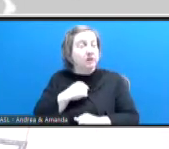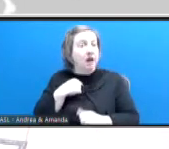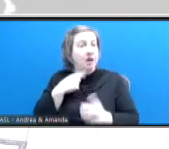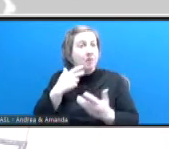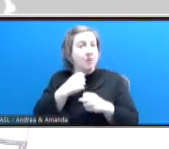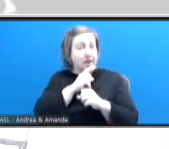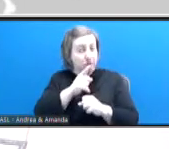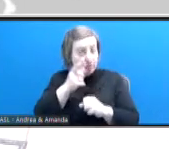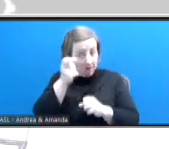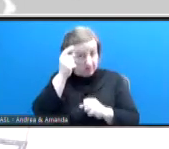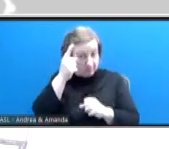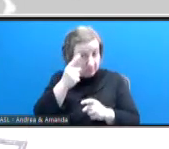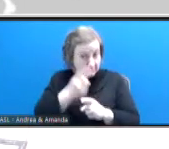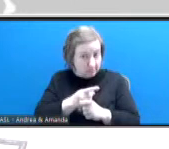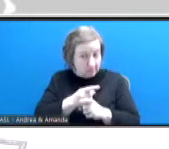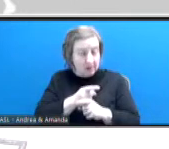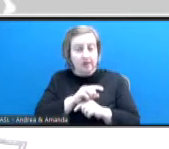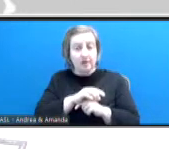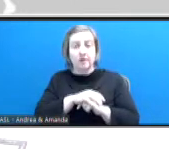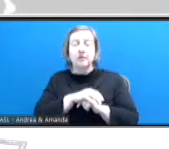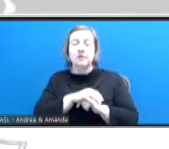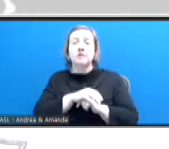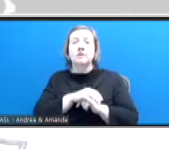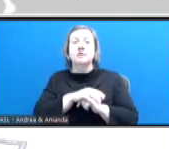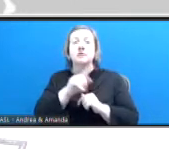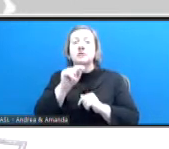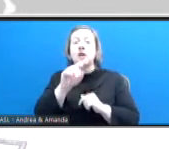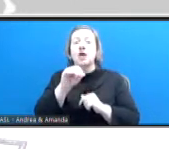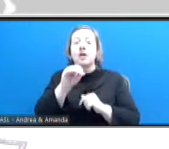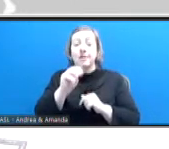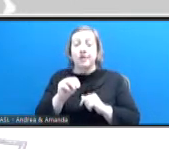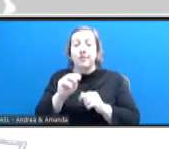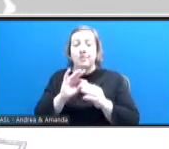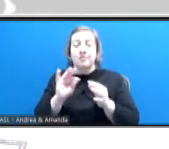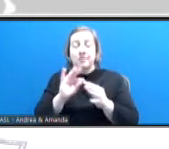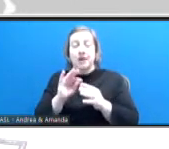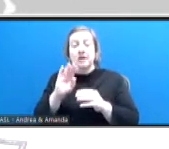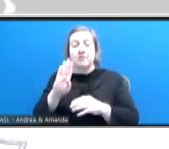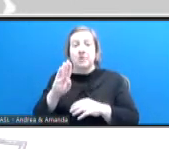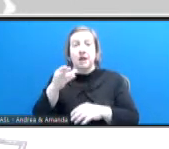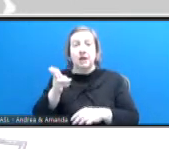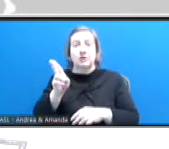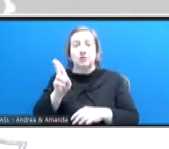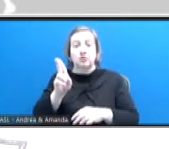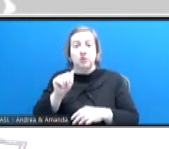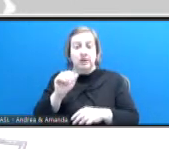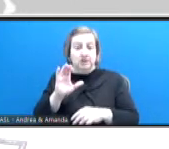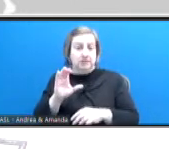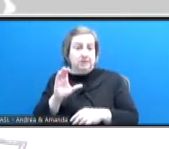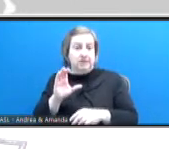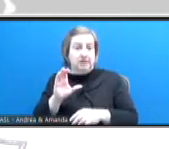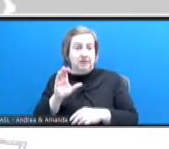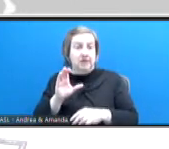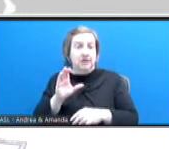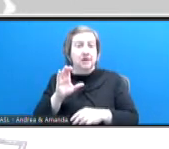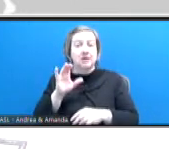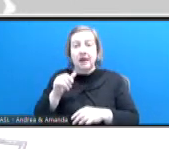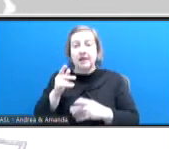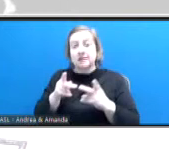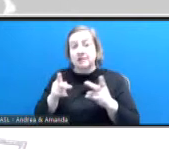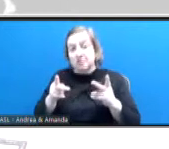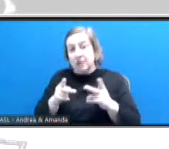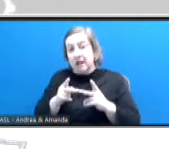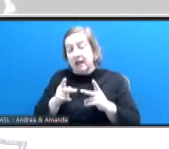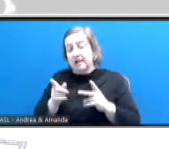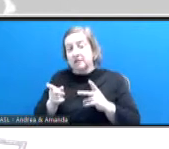I got this right. Tom mentioned that the BHUAC was probably the place that you wish to place